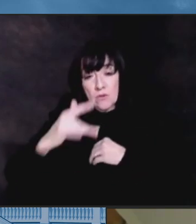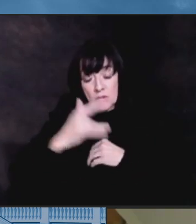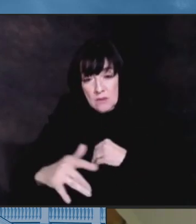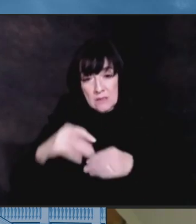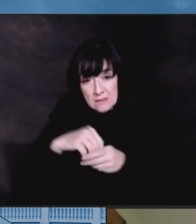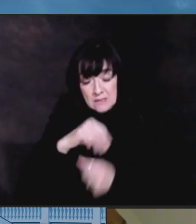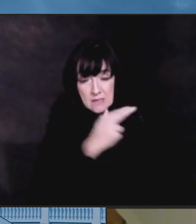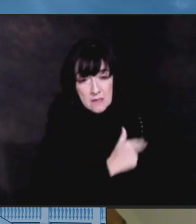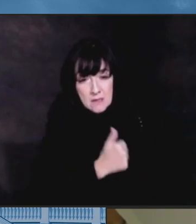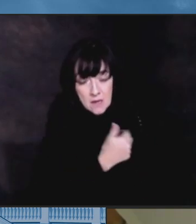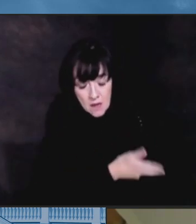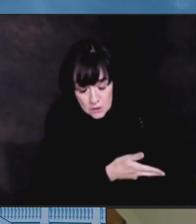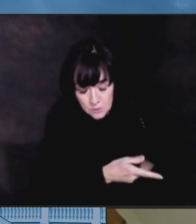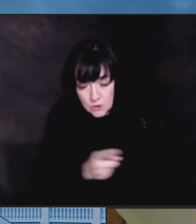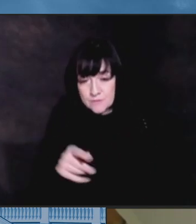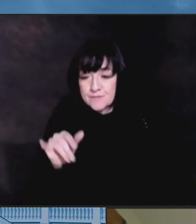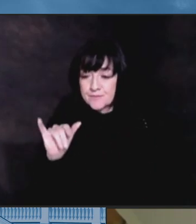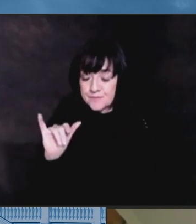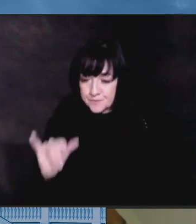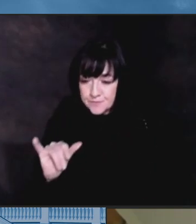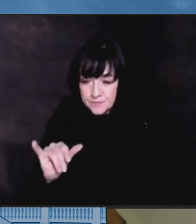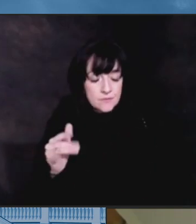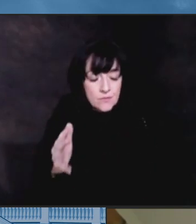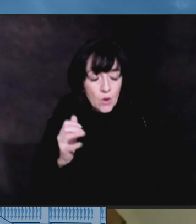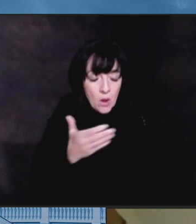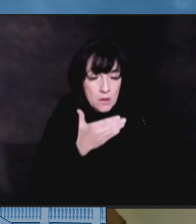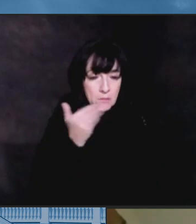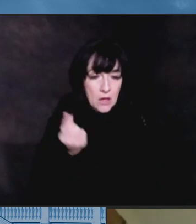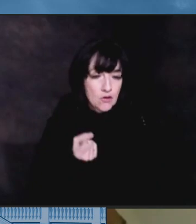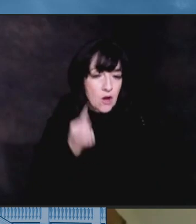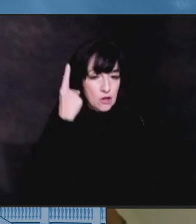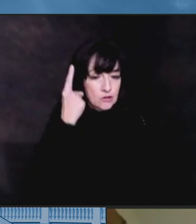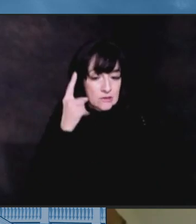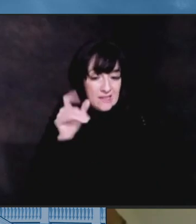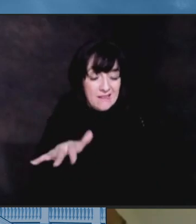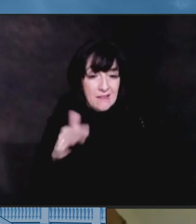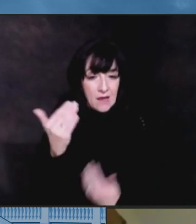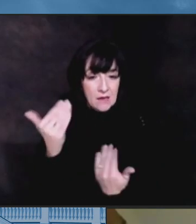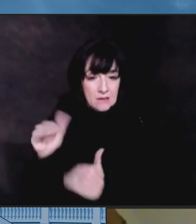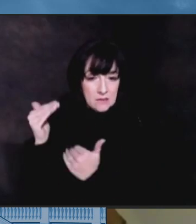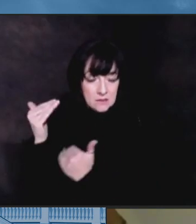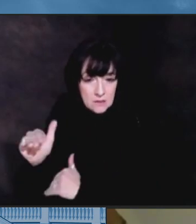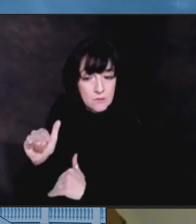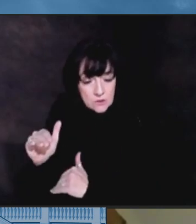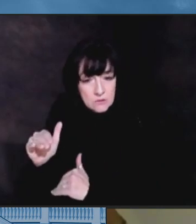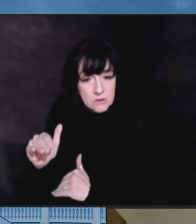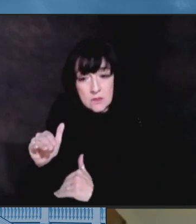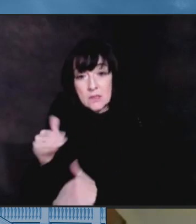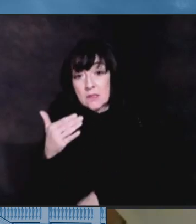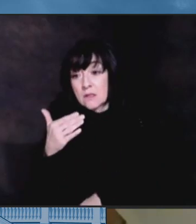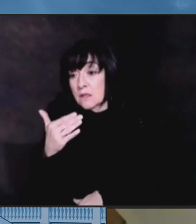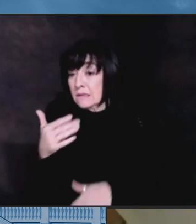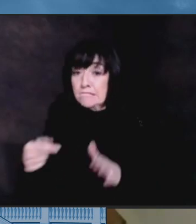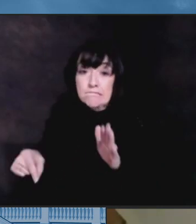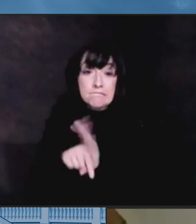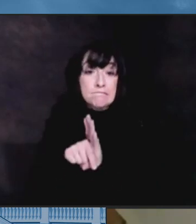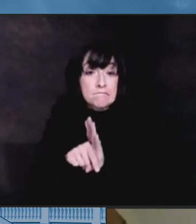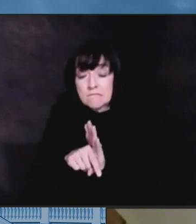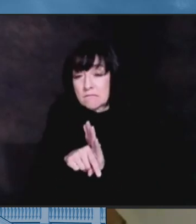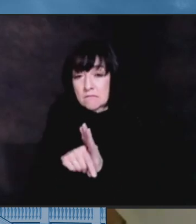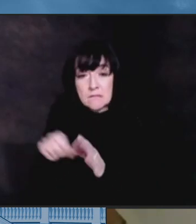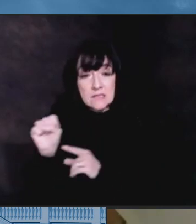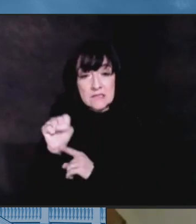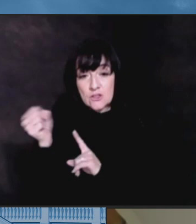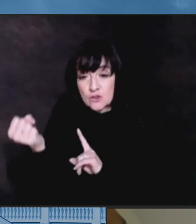better understand those limitations. The worst case scenario we don't want, which is to be in a position where